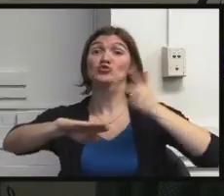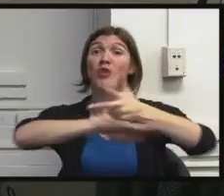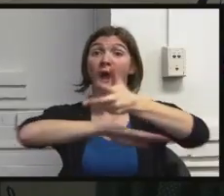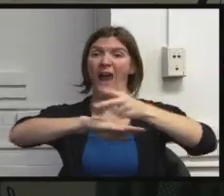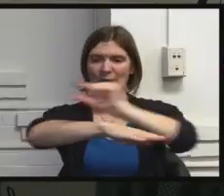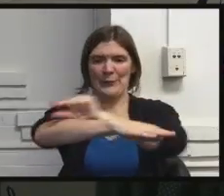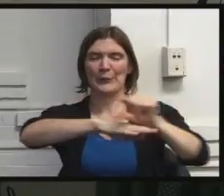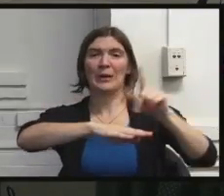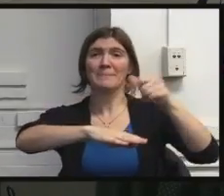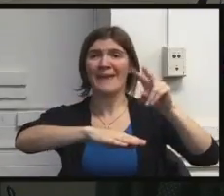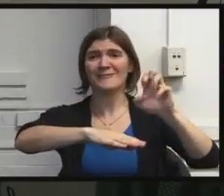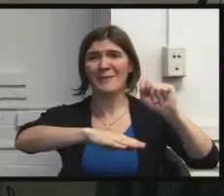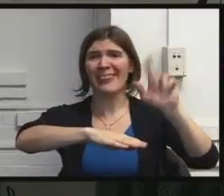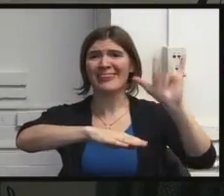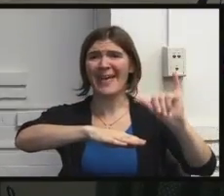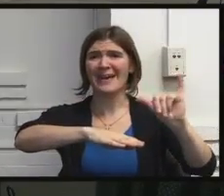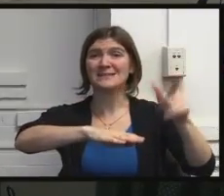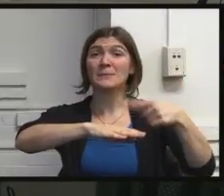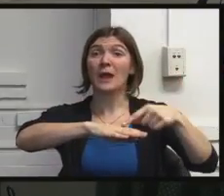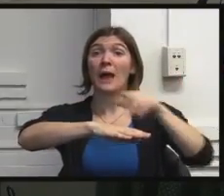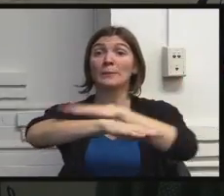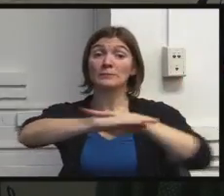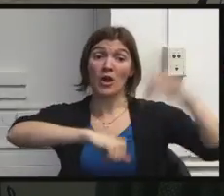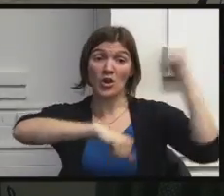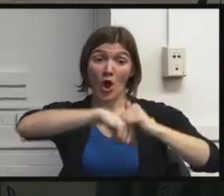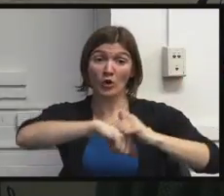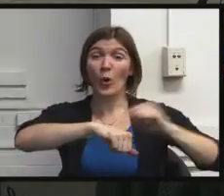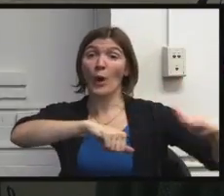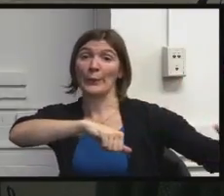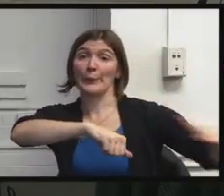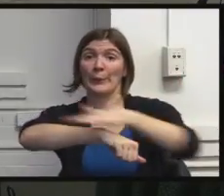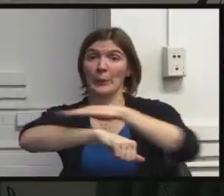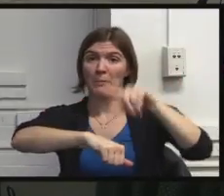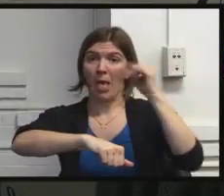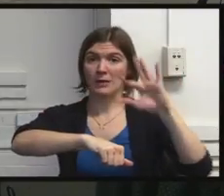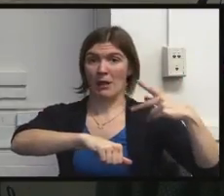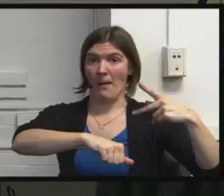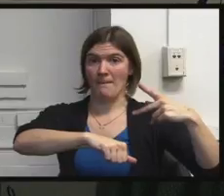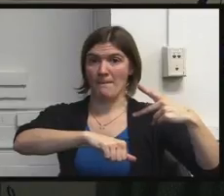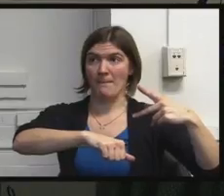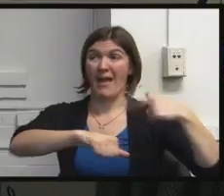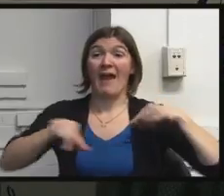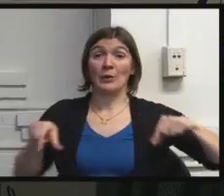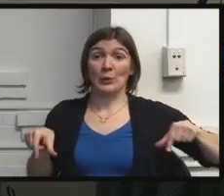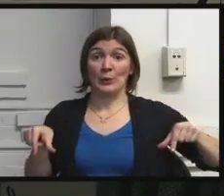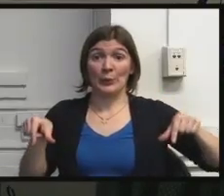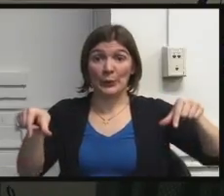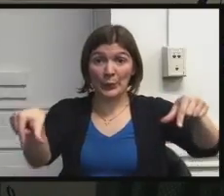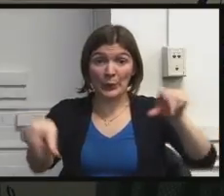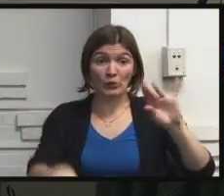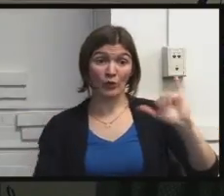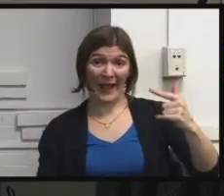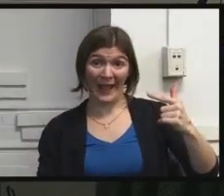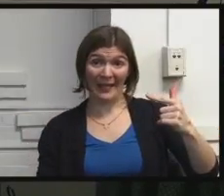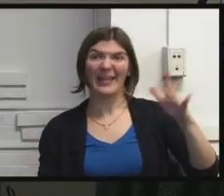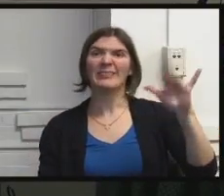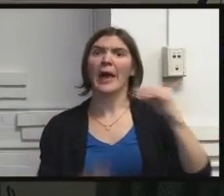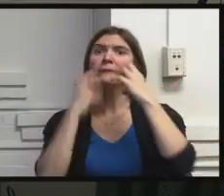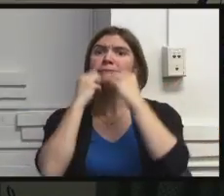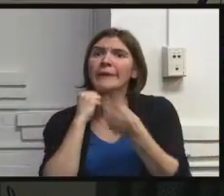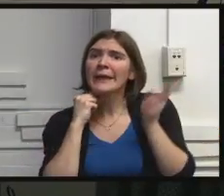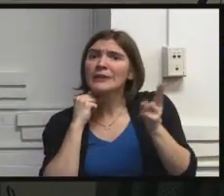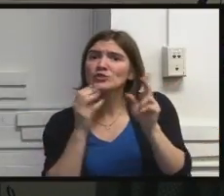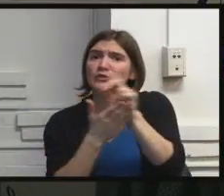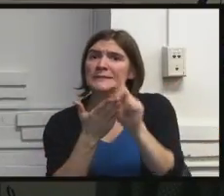that's the pavement. Sometimes we have bare decks, you're driving on concrete. And then you've got the bridge railing, we're going to focus a little bit on that tonight, some of the historic